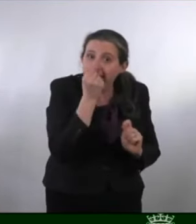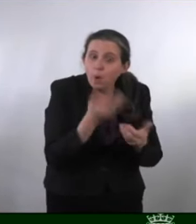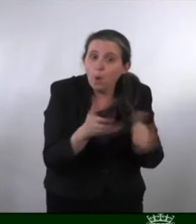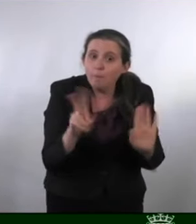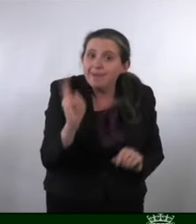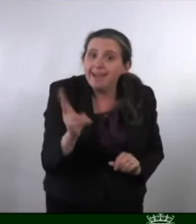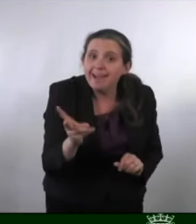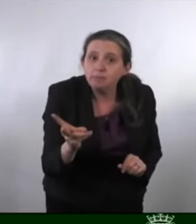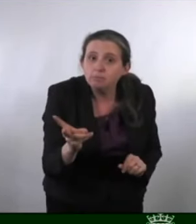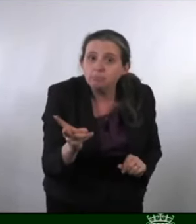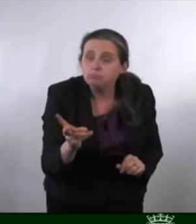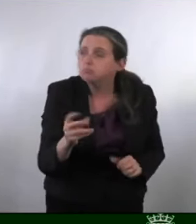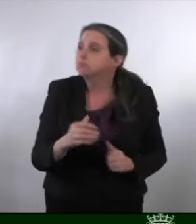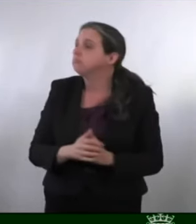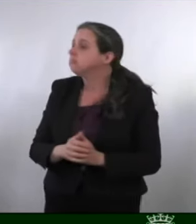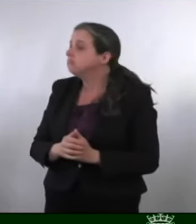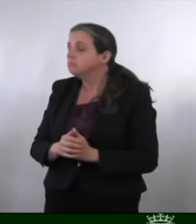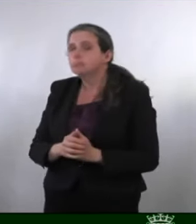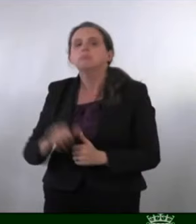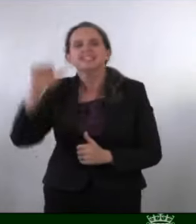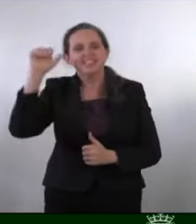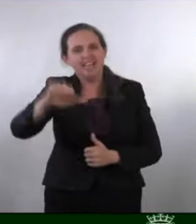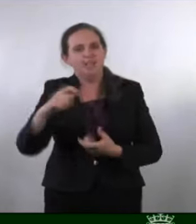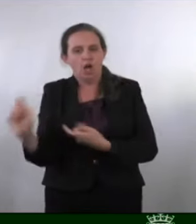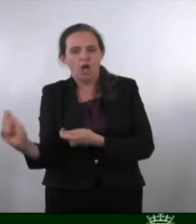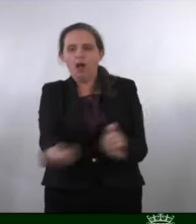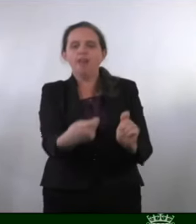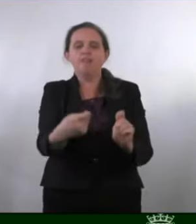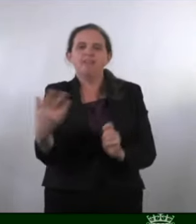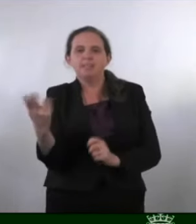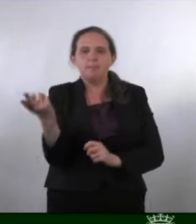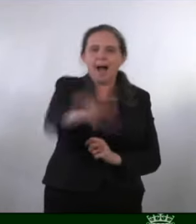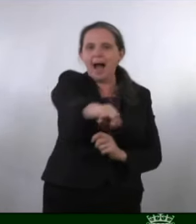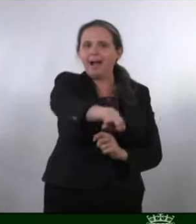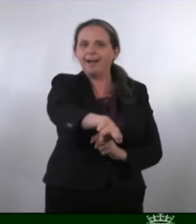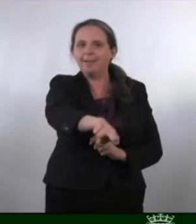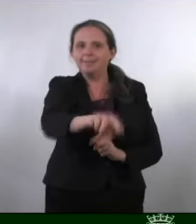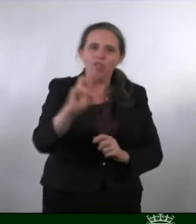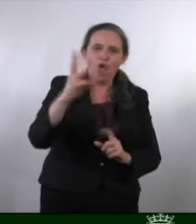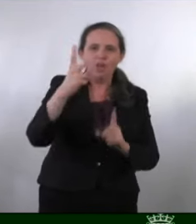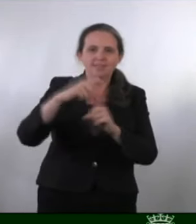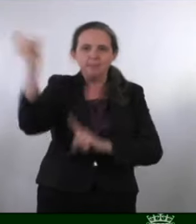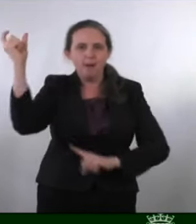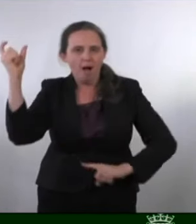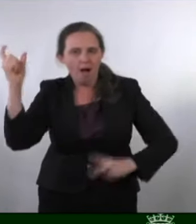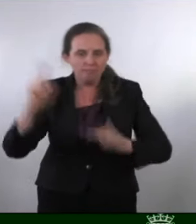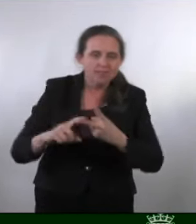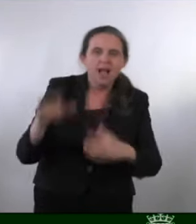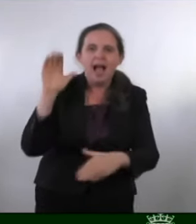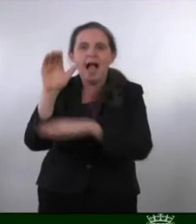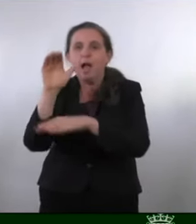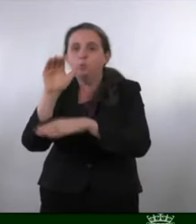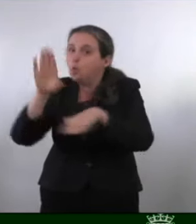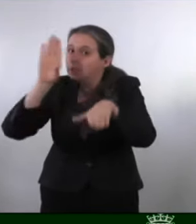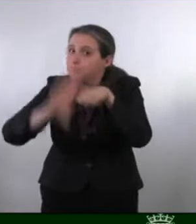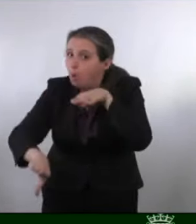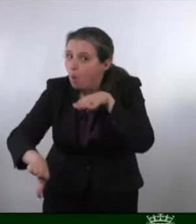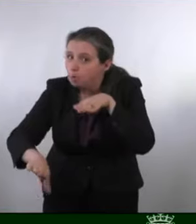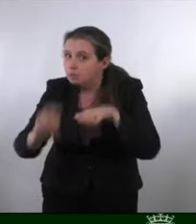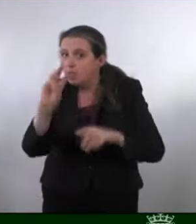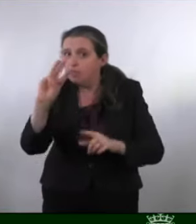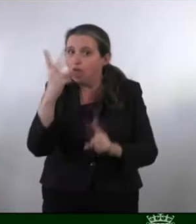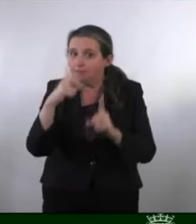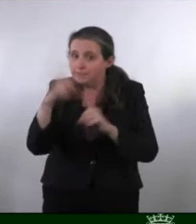Yes, Mr. Speaker, golf is back, and outdoor sport is